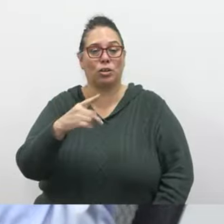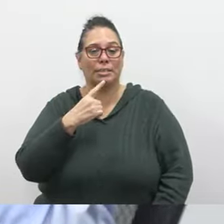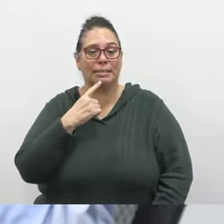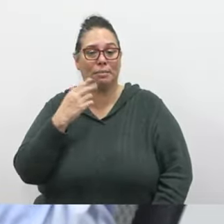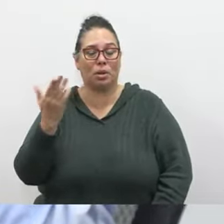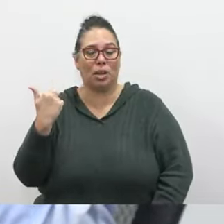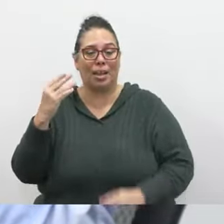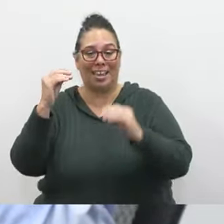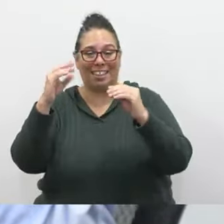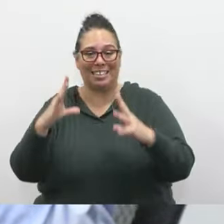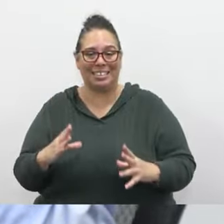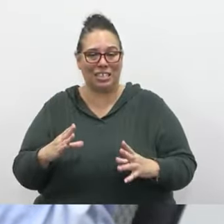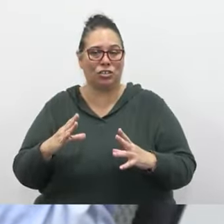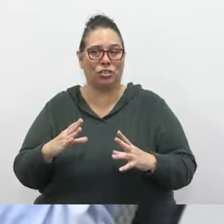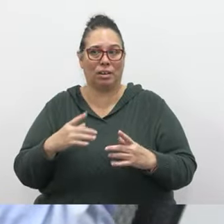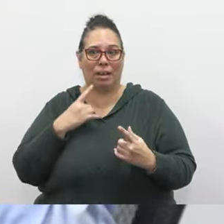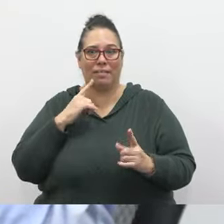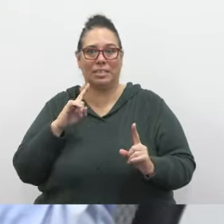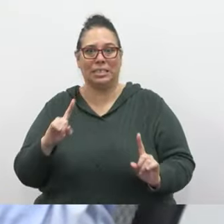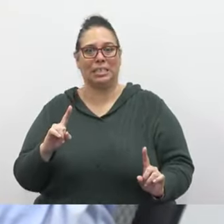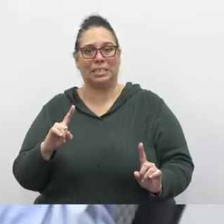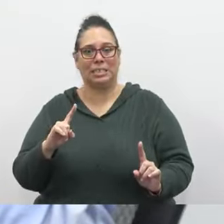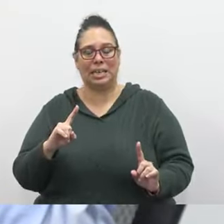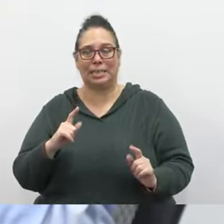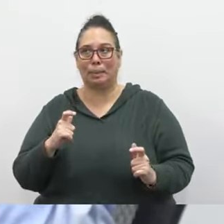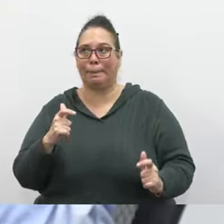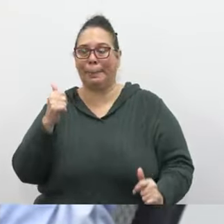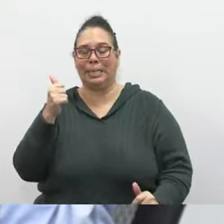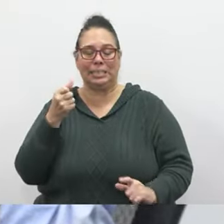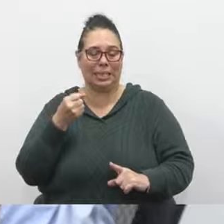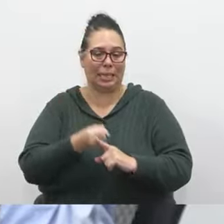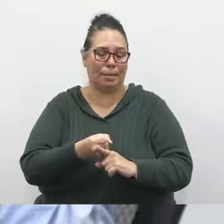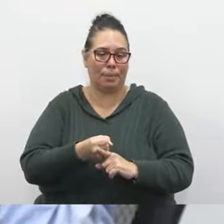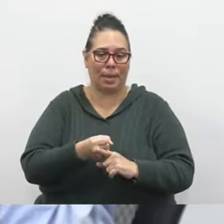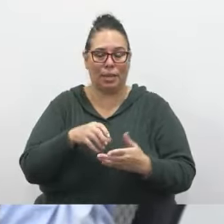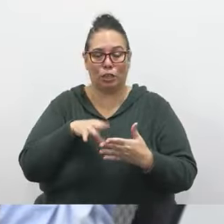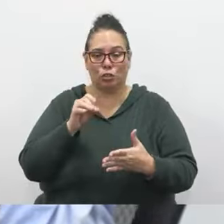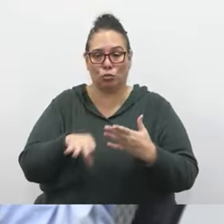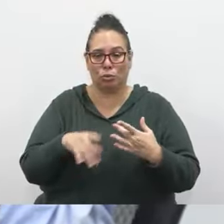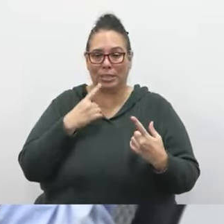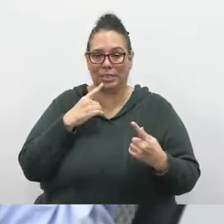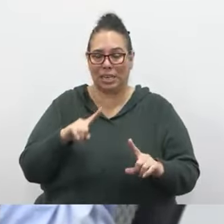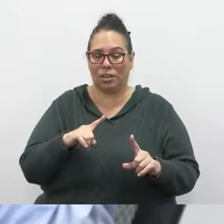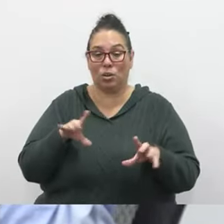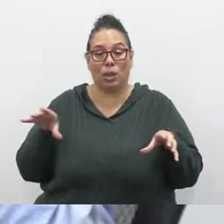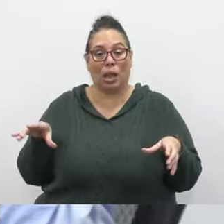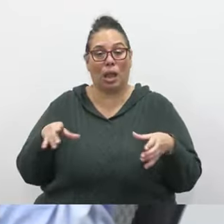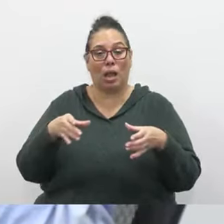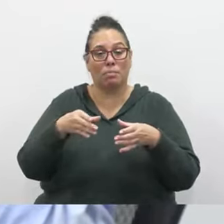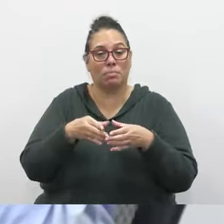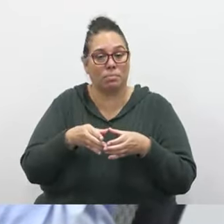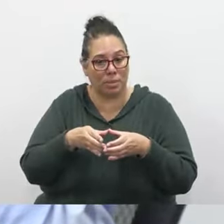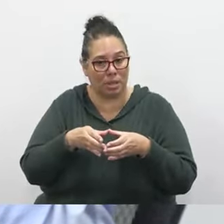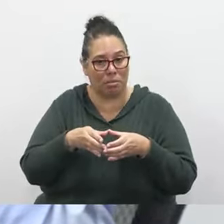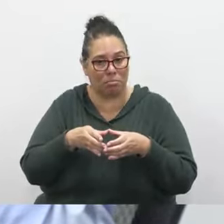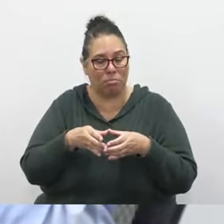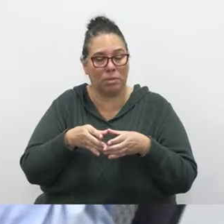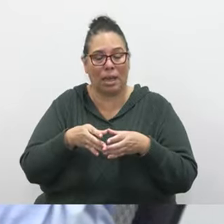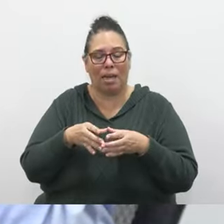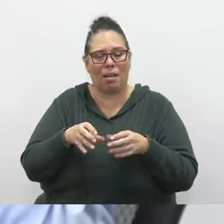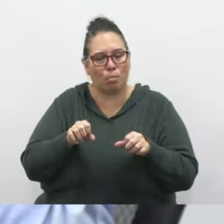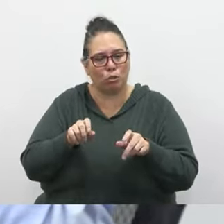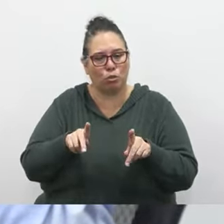collective efficacy that has the greatest impact on student achievement. And when they come together, they have an opportunity to really look